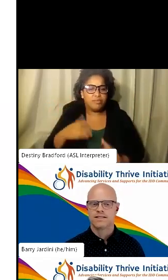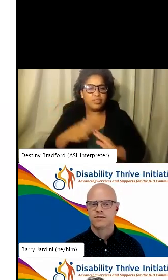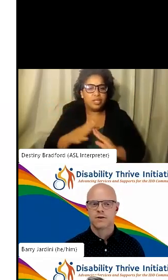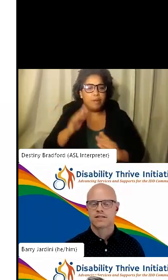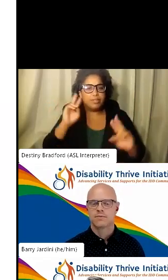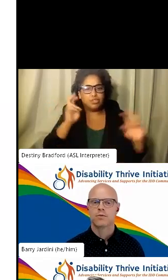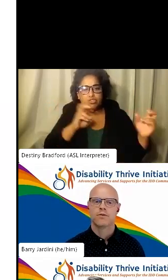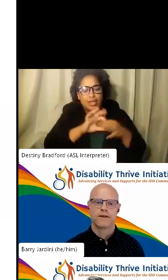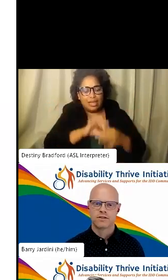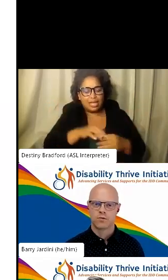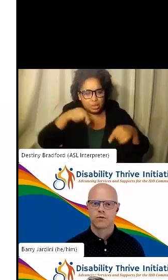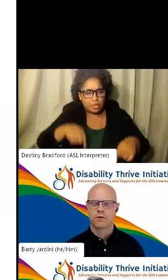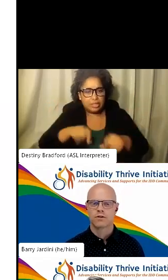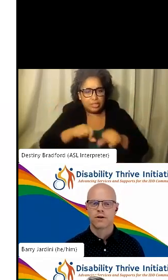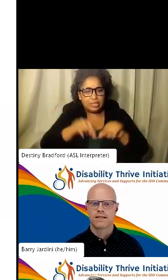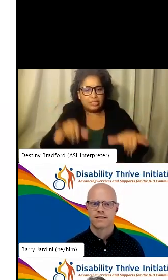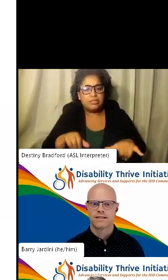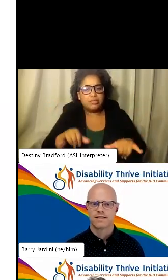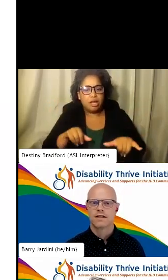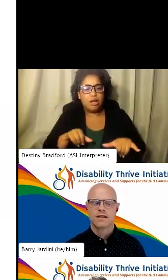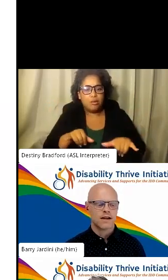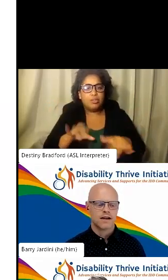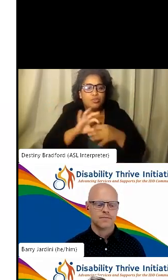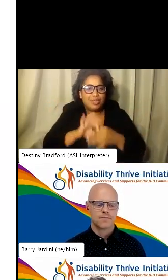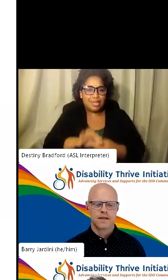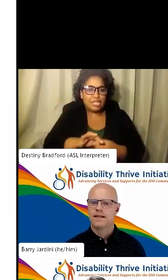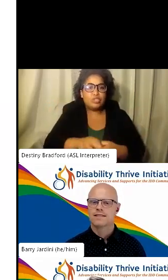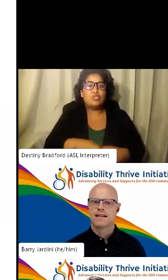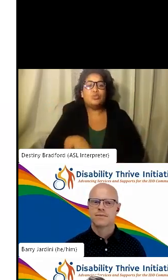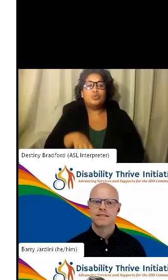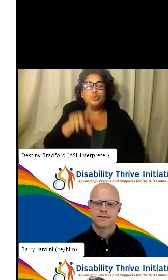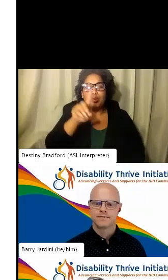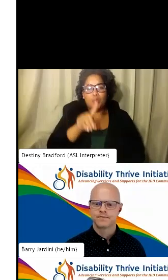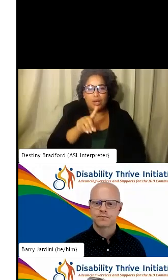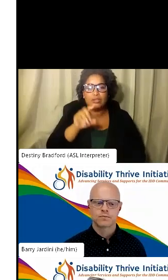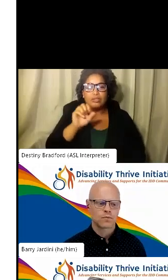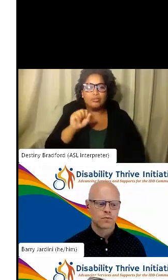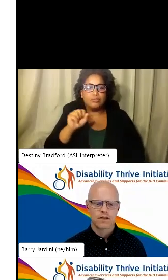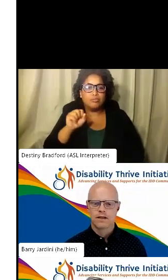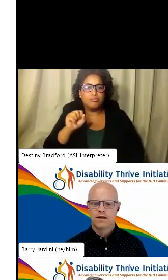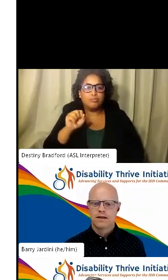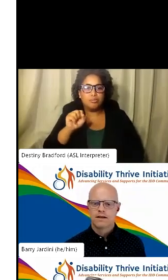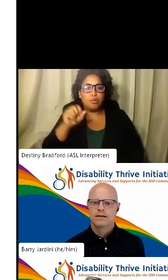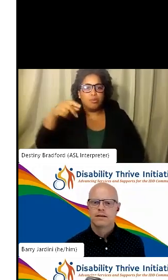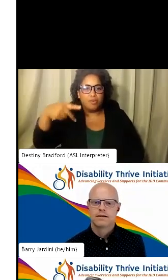which is the direct support professional workforce crisis. Next slide, please.